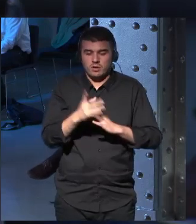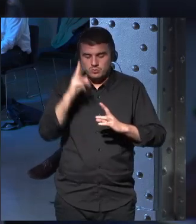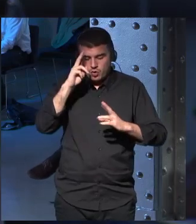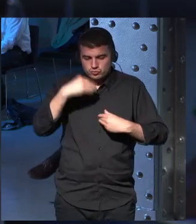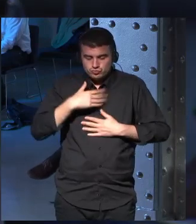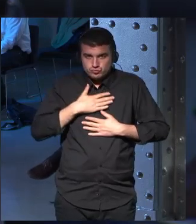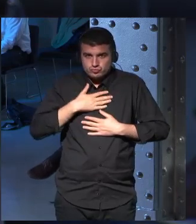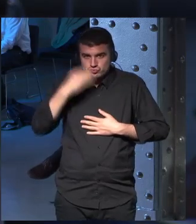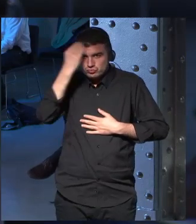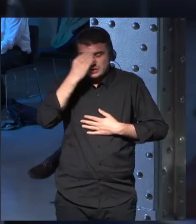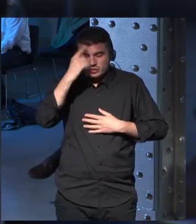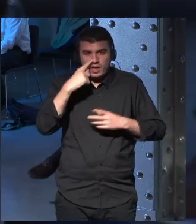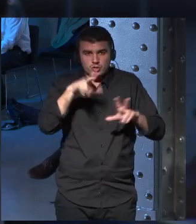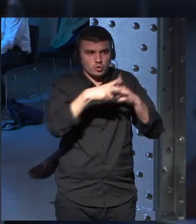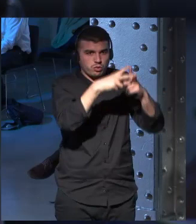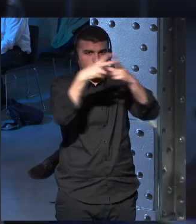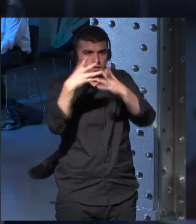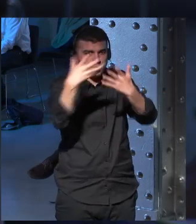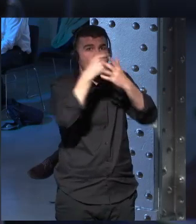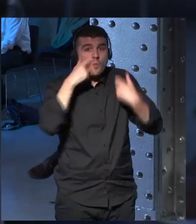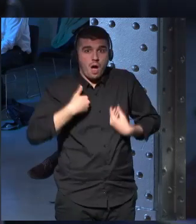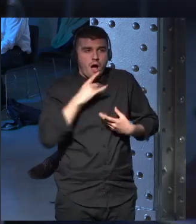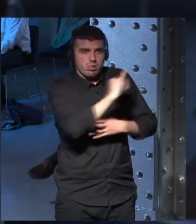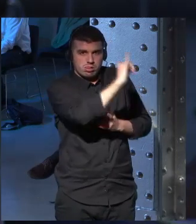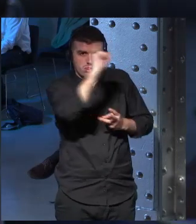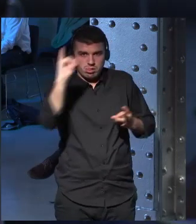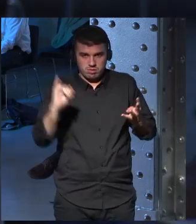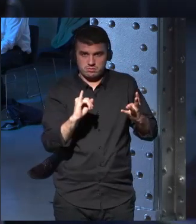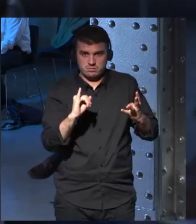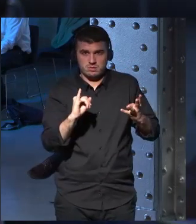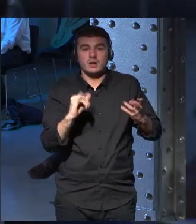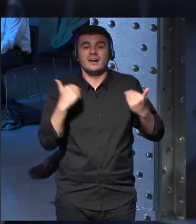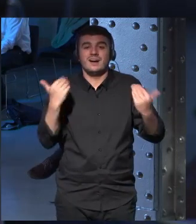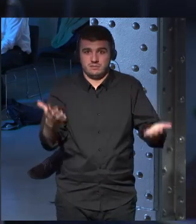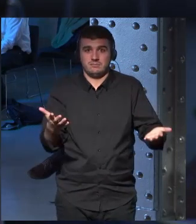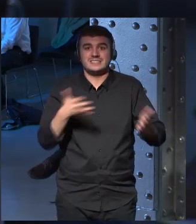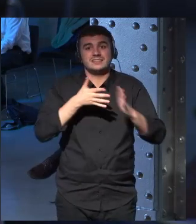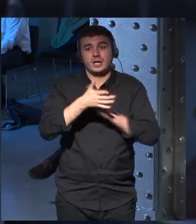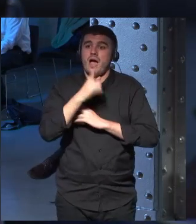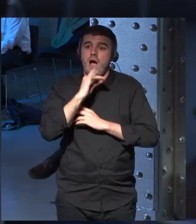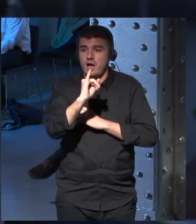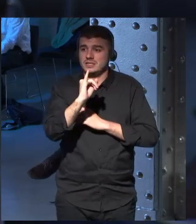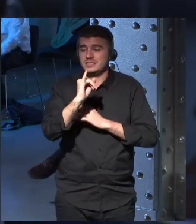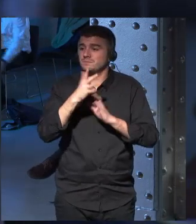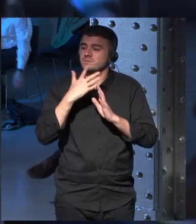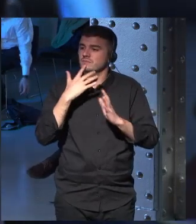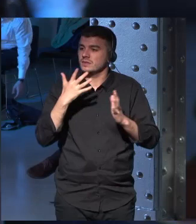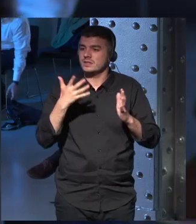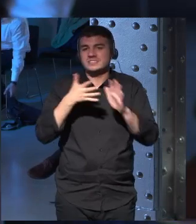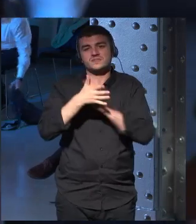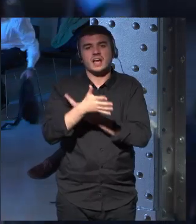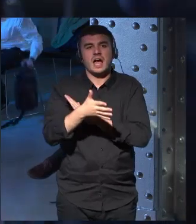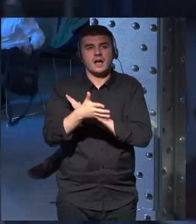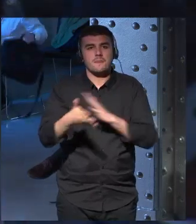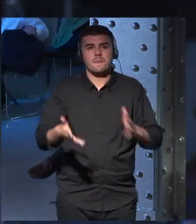society. But it's puzzling because it is addressed to a you who may not